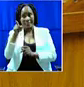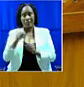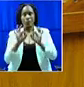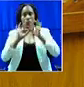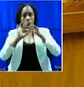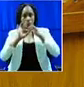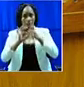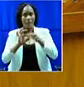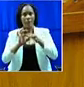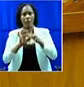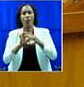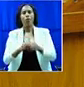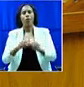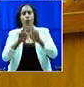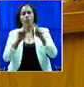governance.